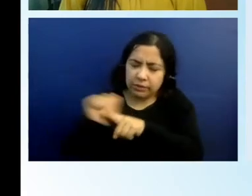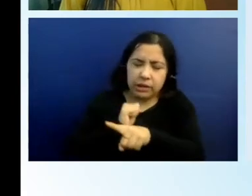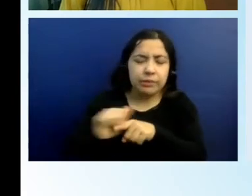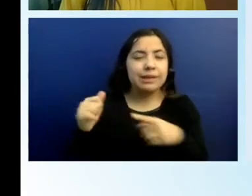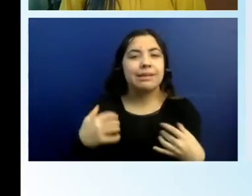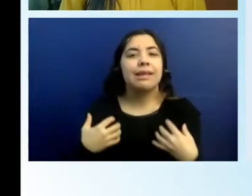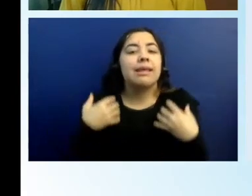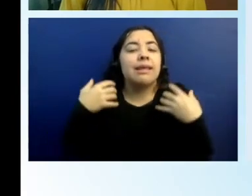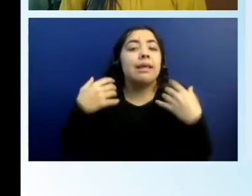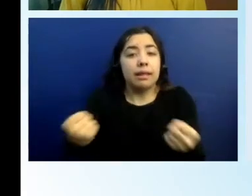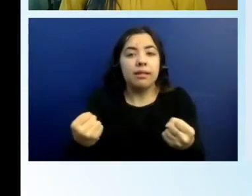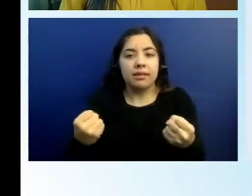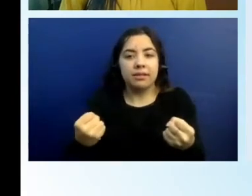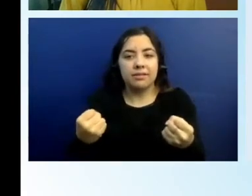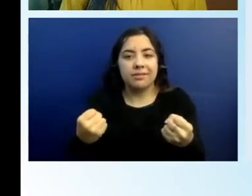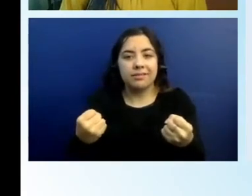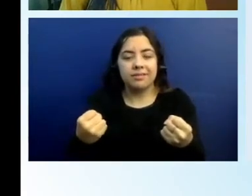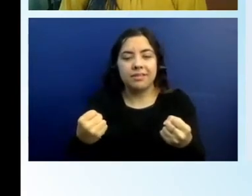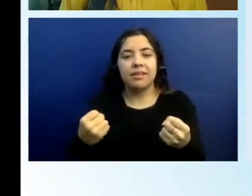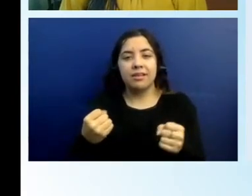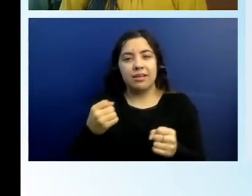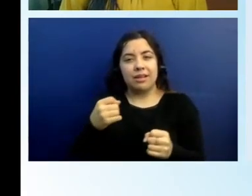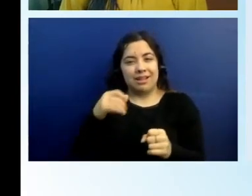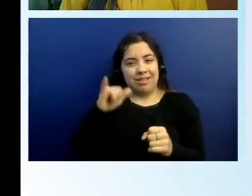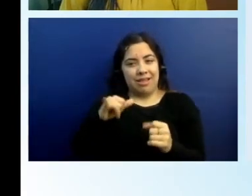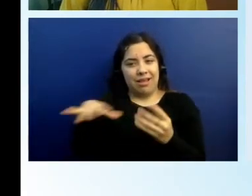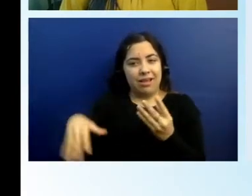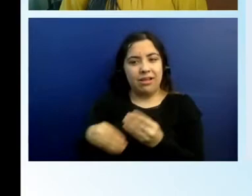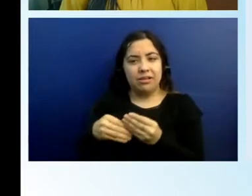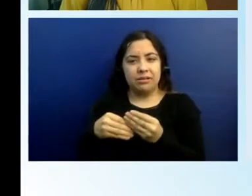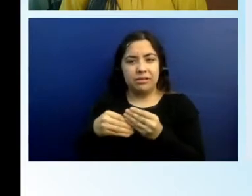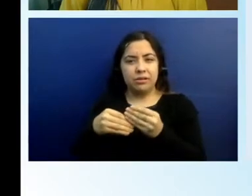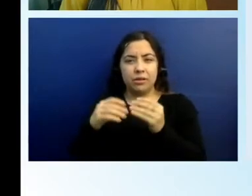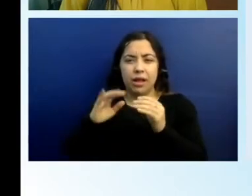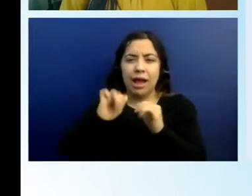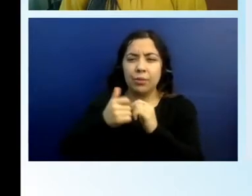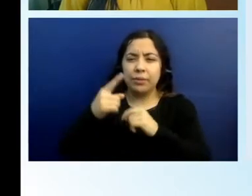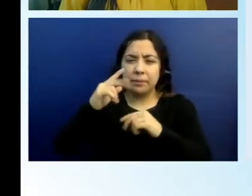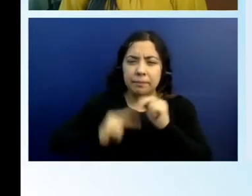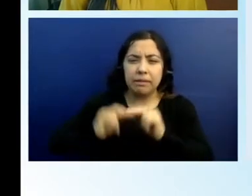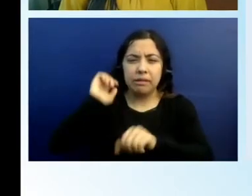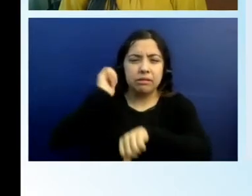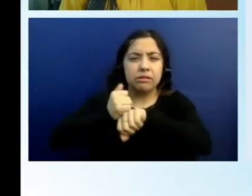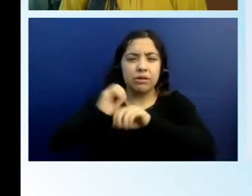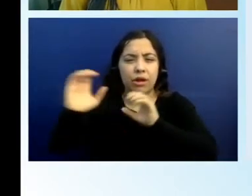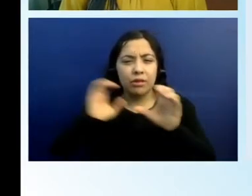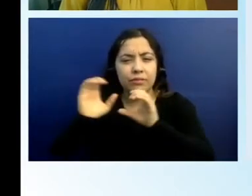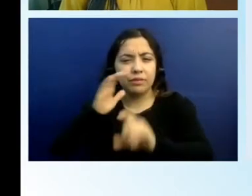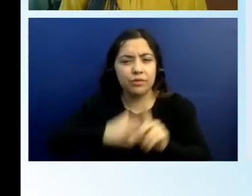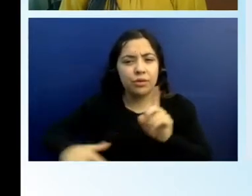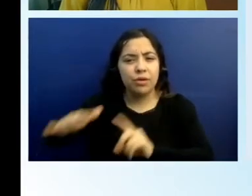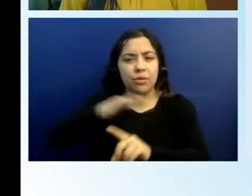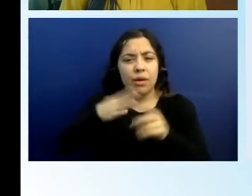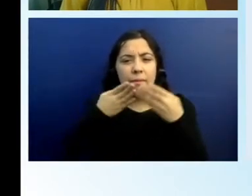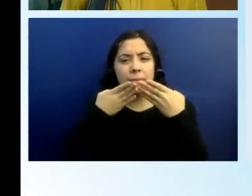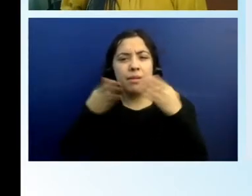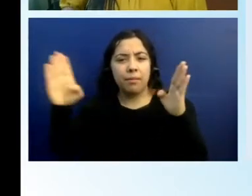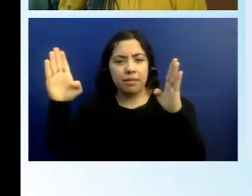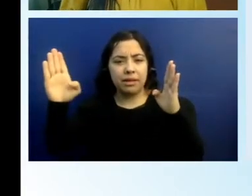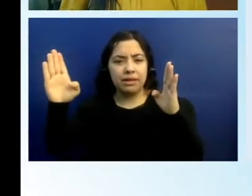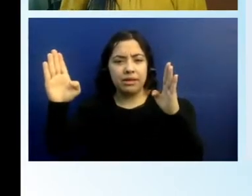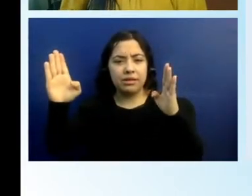work, conversations and work around leading public and collective reckoning, and also